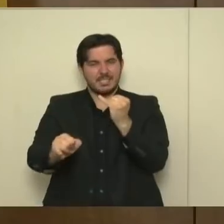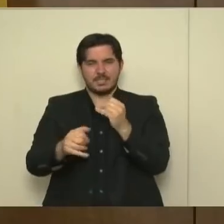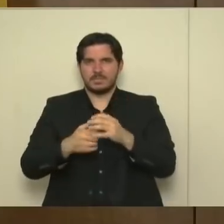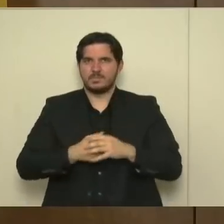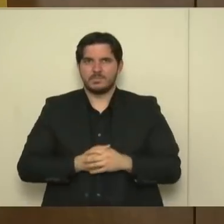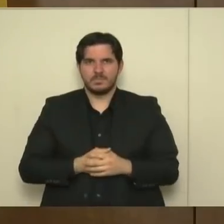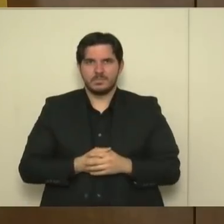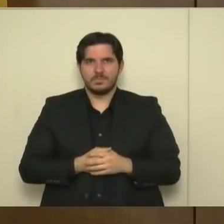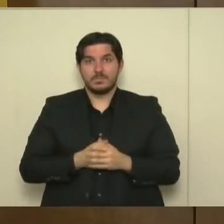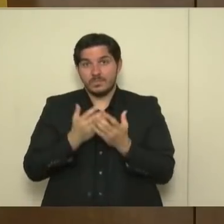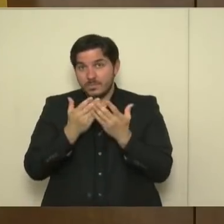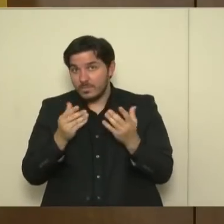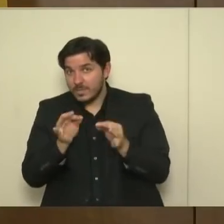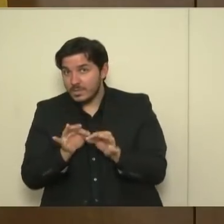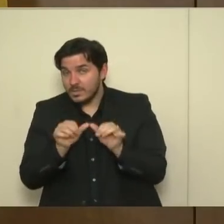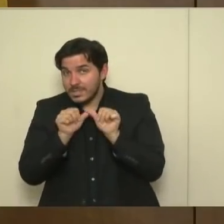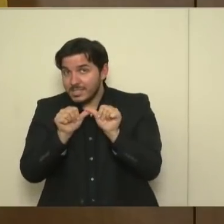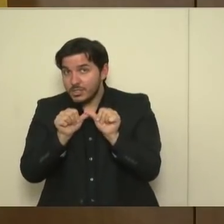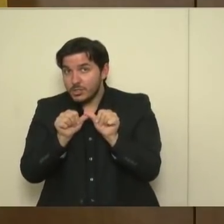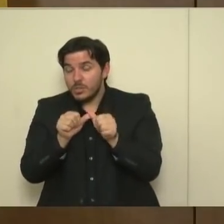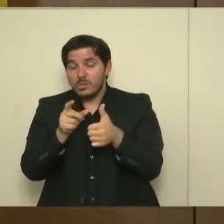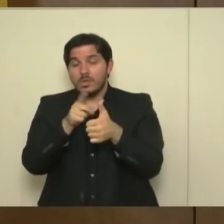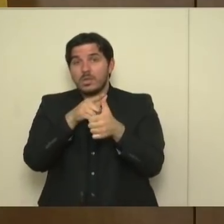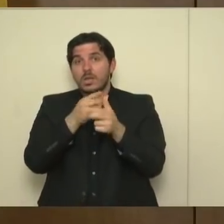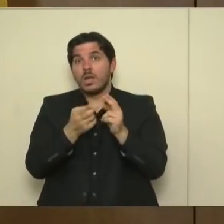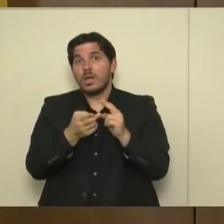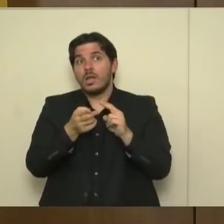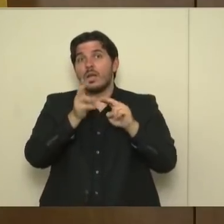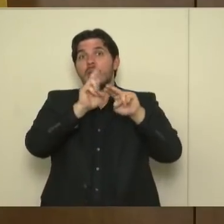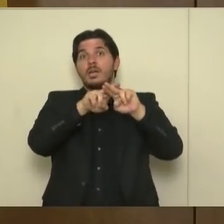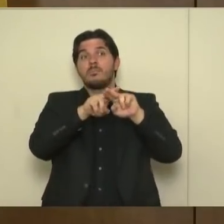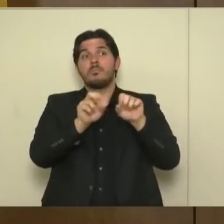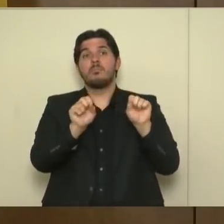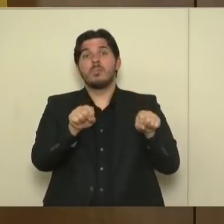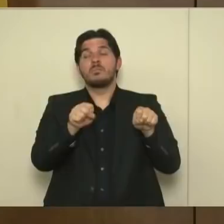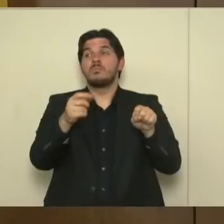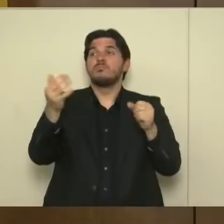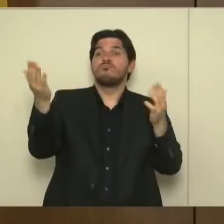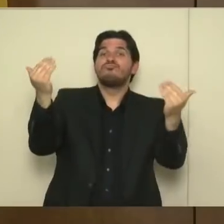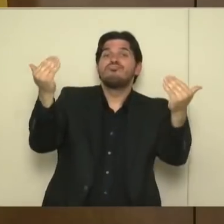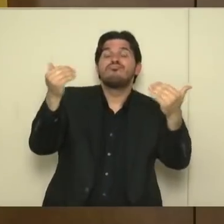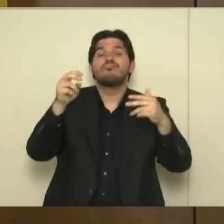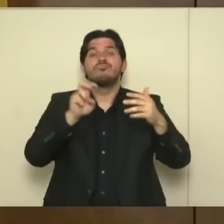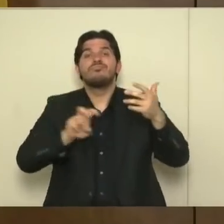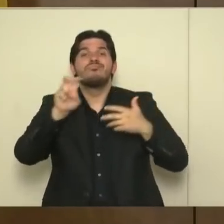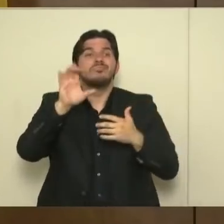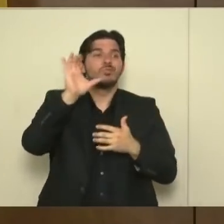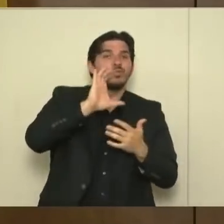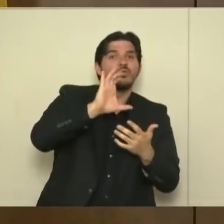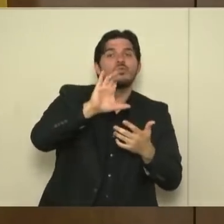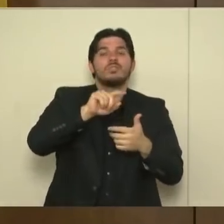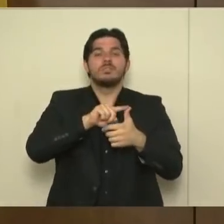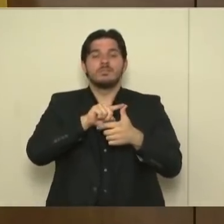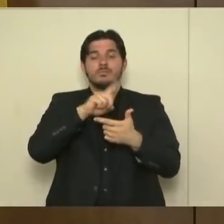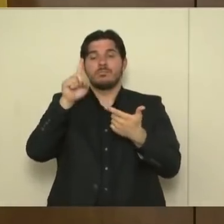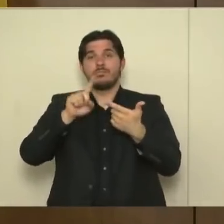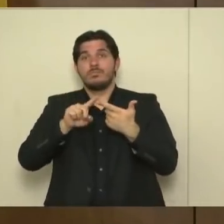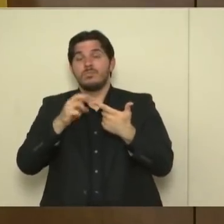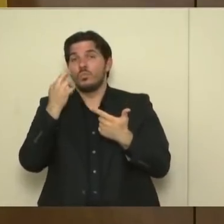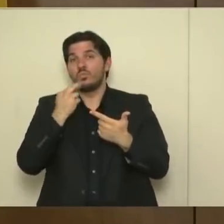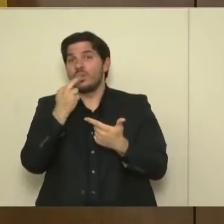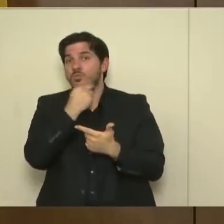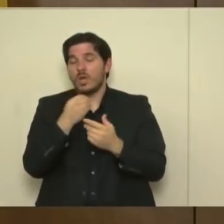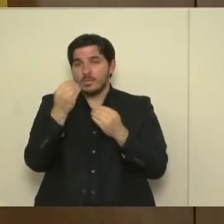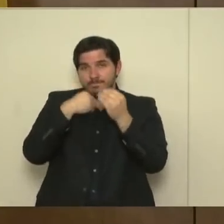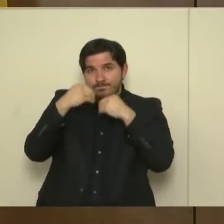to build is increasing capacity for tourism, increasing then capacity for in-room dining,